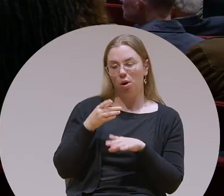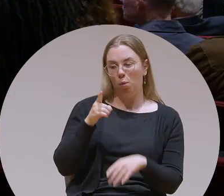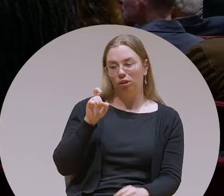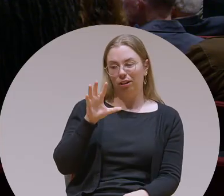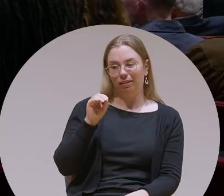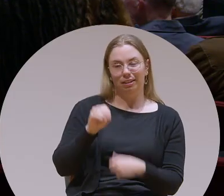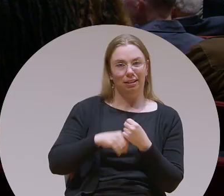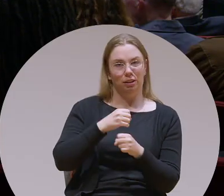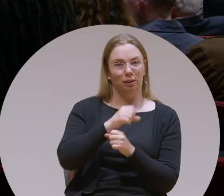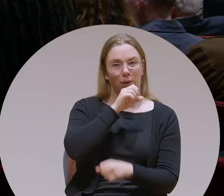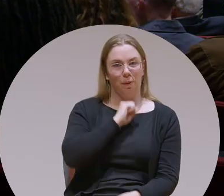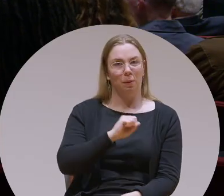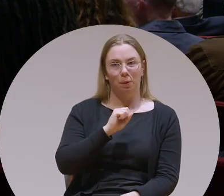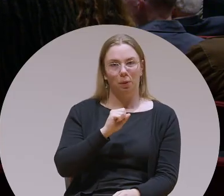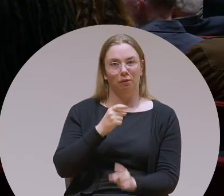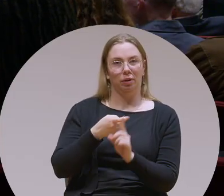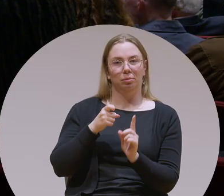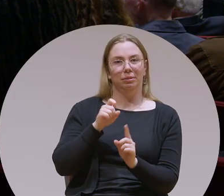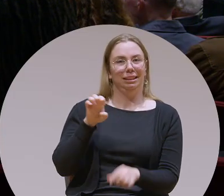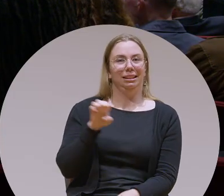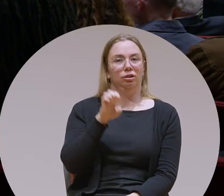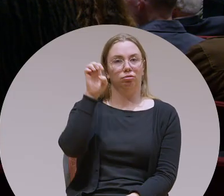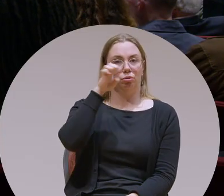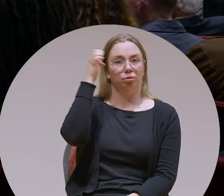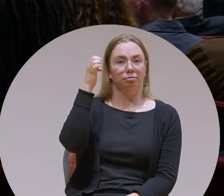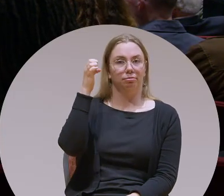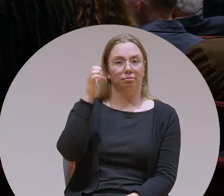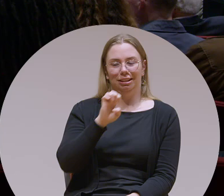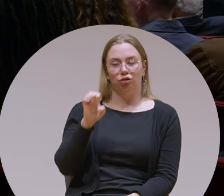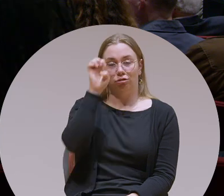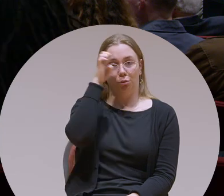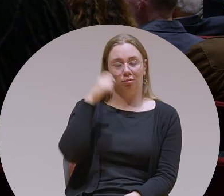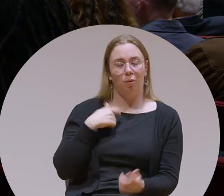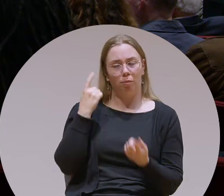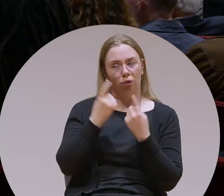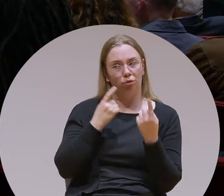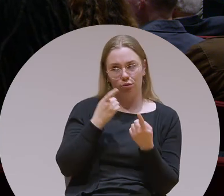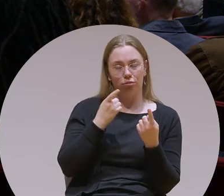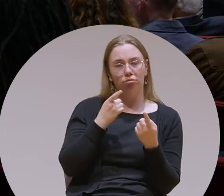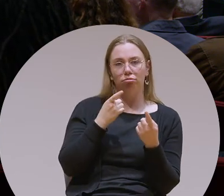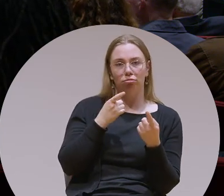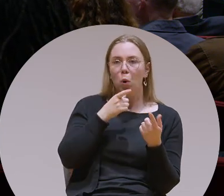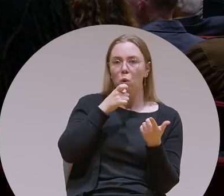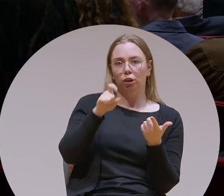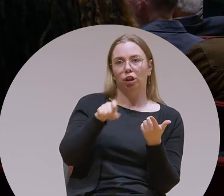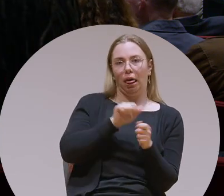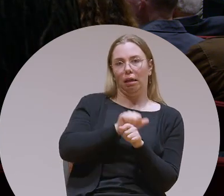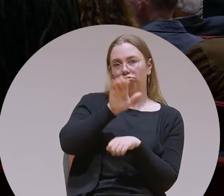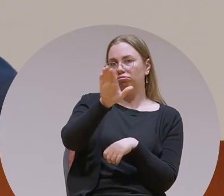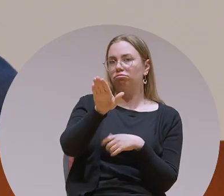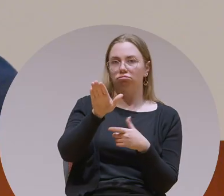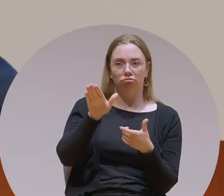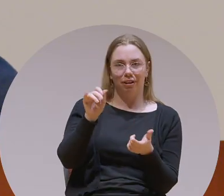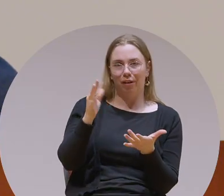figure out what to do with it. Who should I address something to if I were going to try to provide it back to those